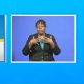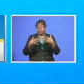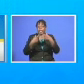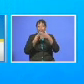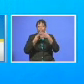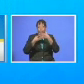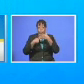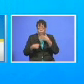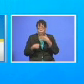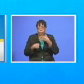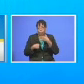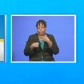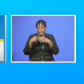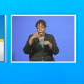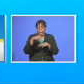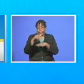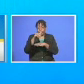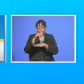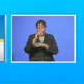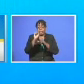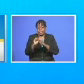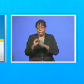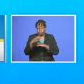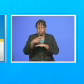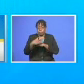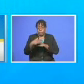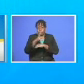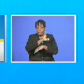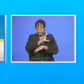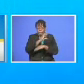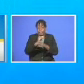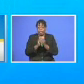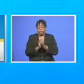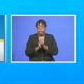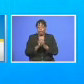hours. So indeed, it is very critical that we ensure that persons can protect themselves.